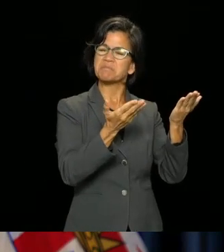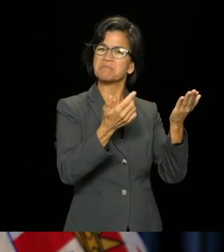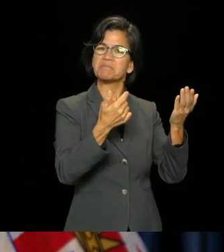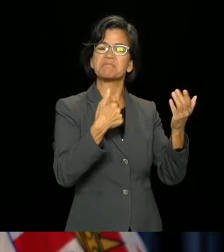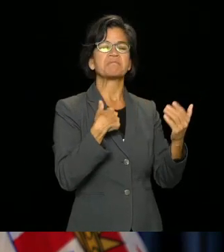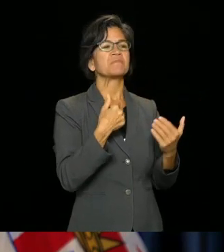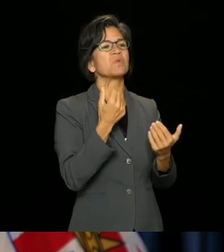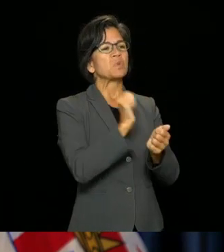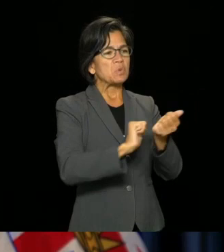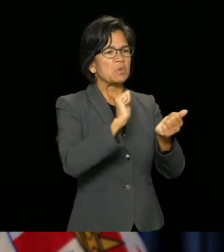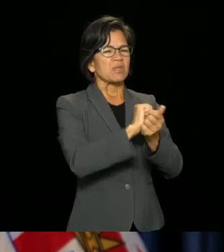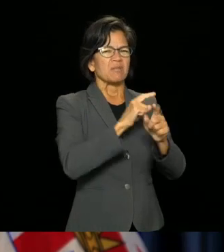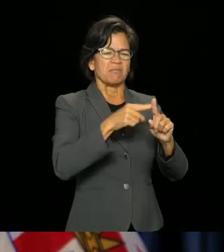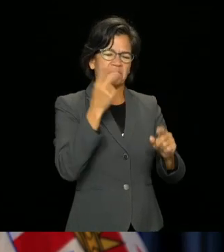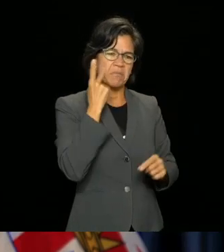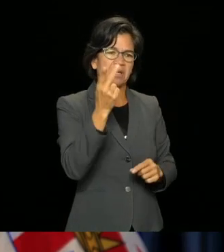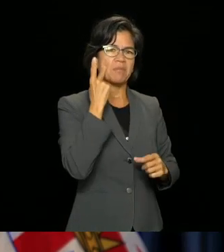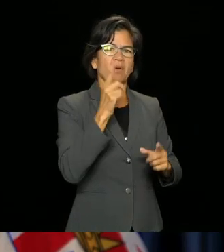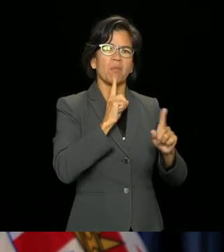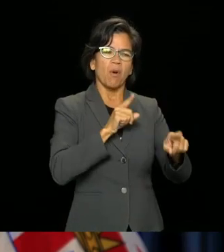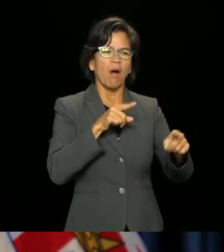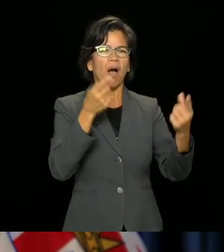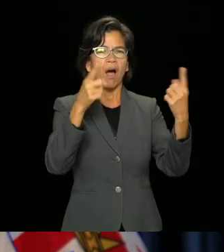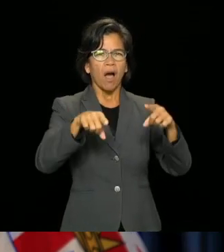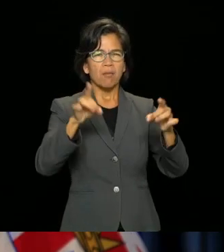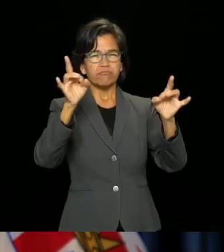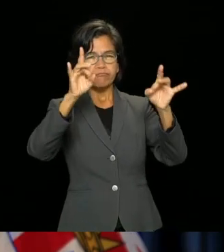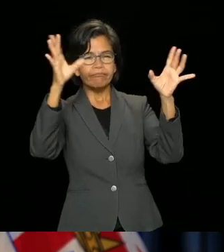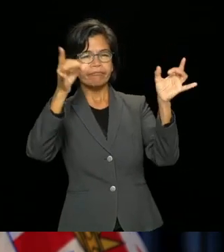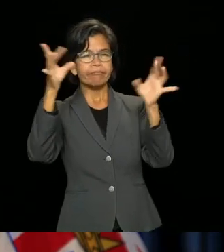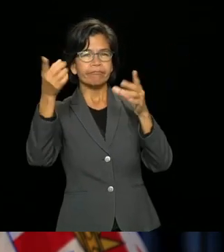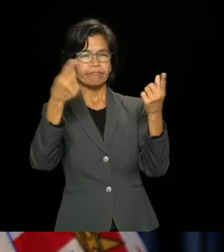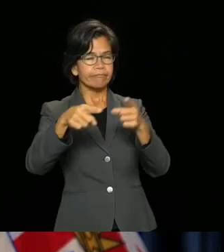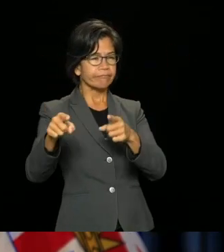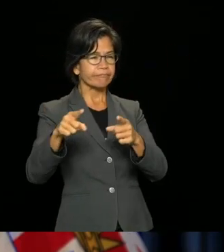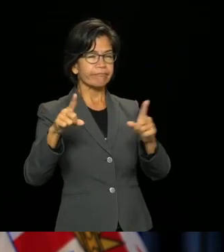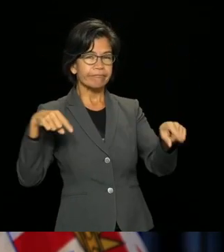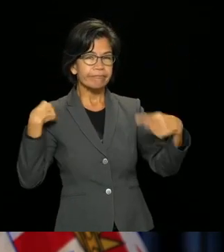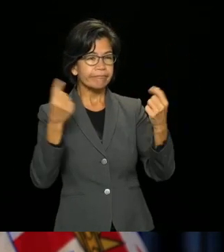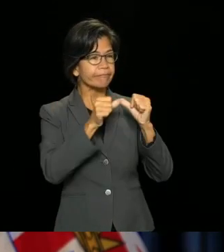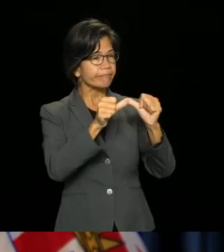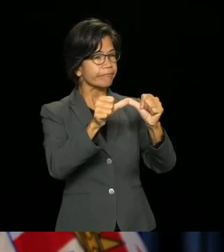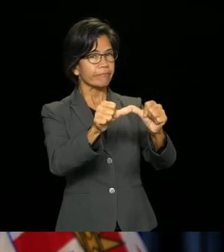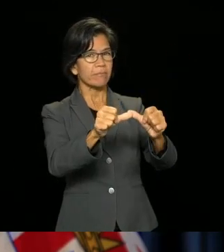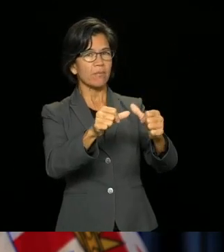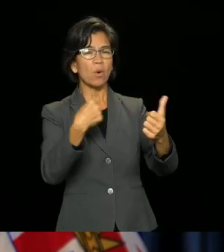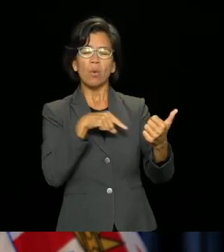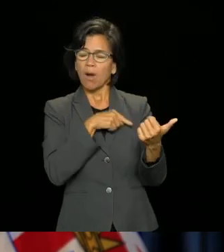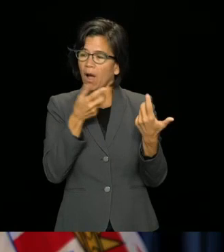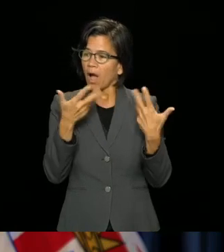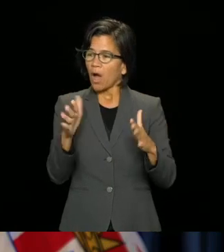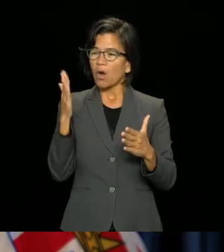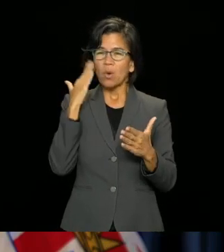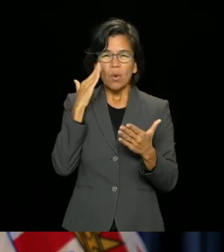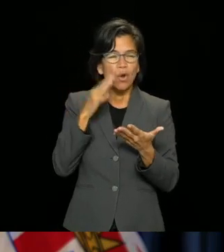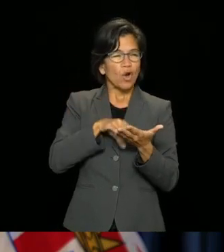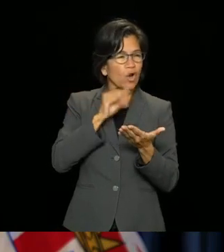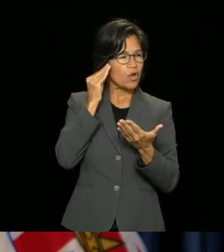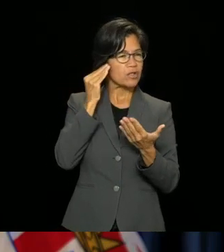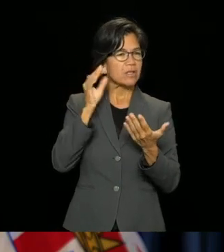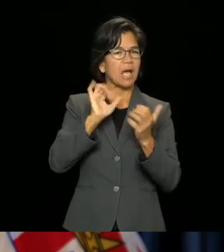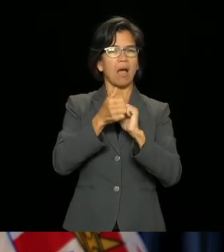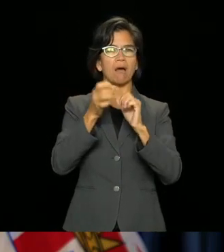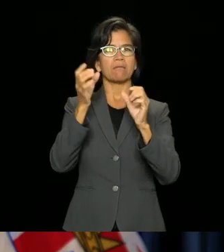so frustrated with reading reports about preventable tragedies sharing the same lessons that we already knew